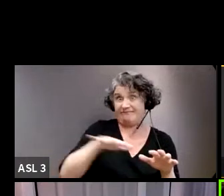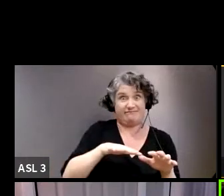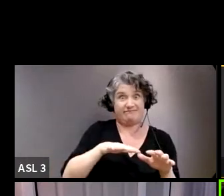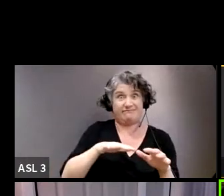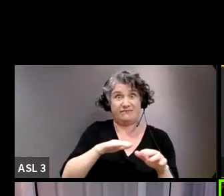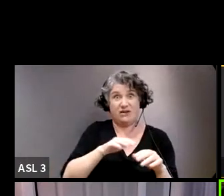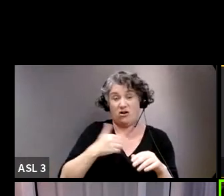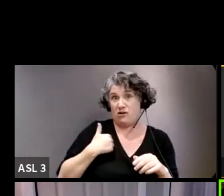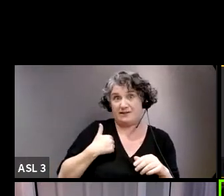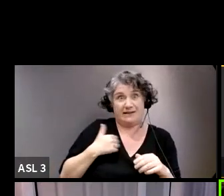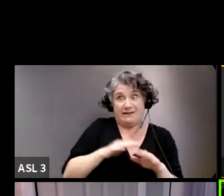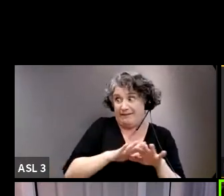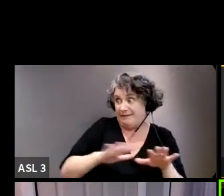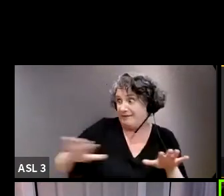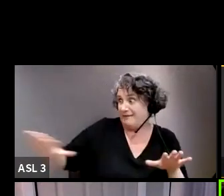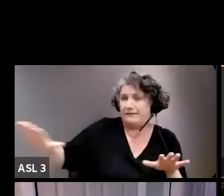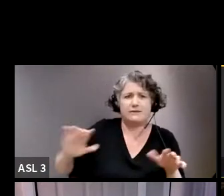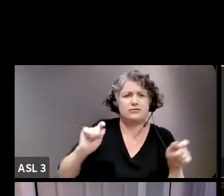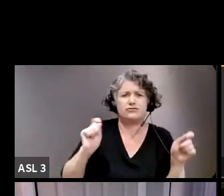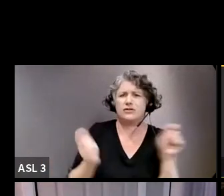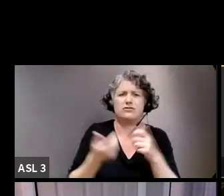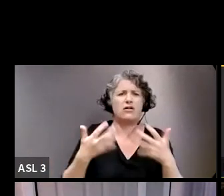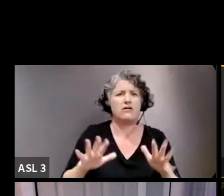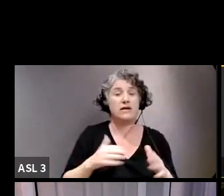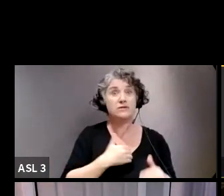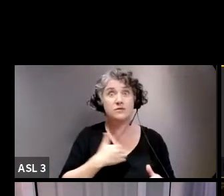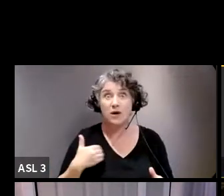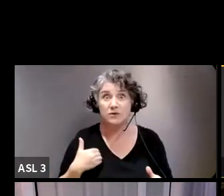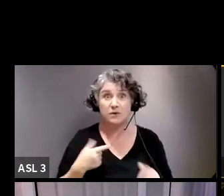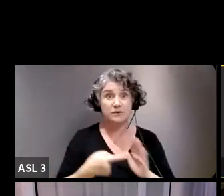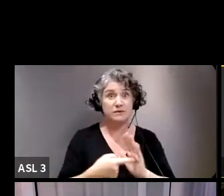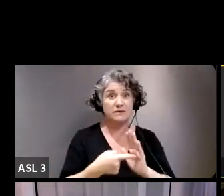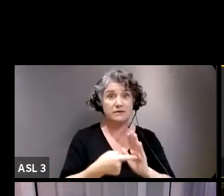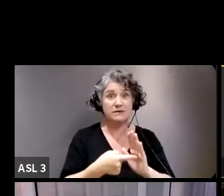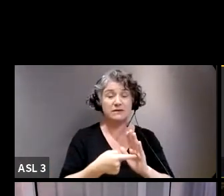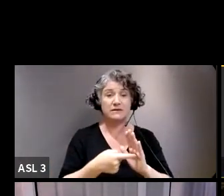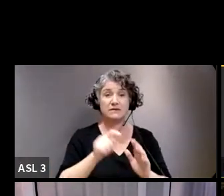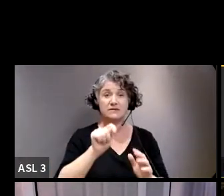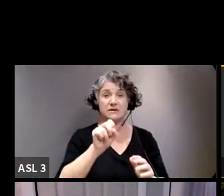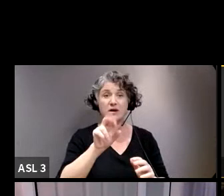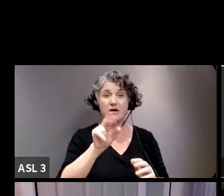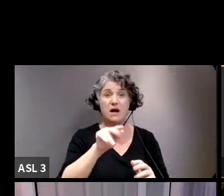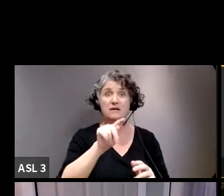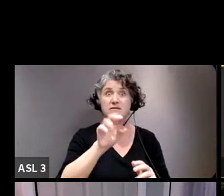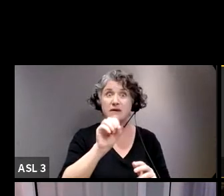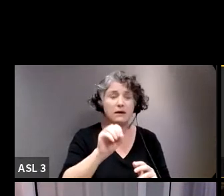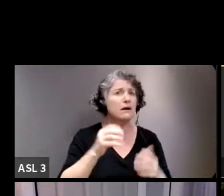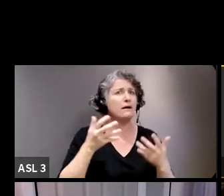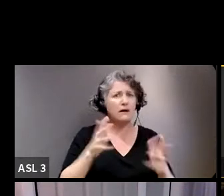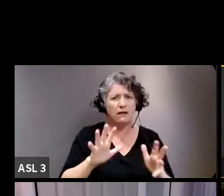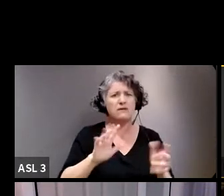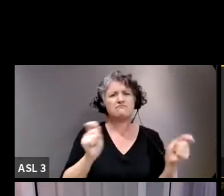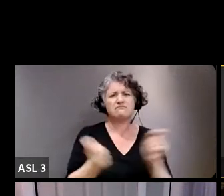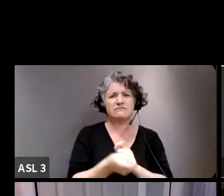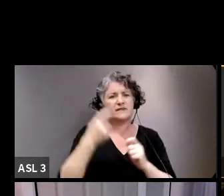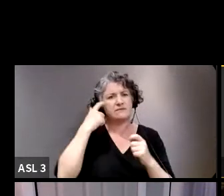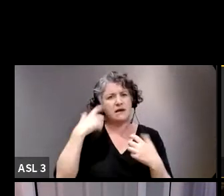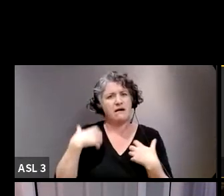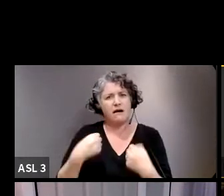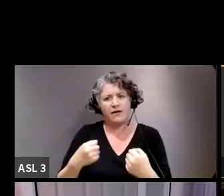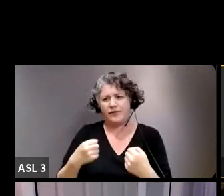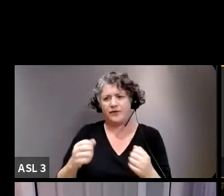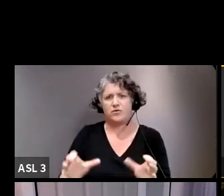already moved uh in doing this and um their mental health outreach teams will consist of crisis workers train and